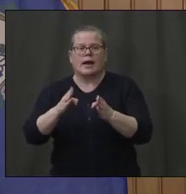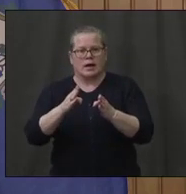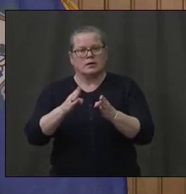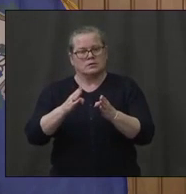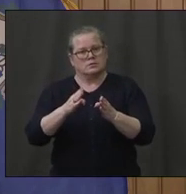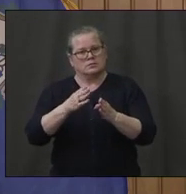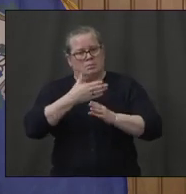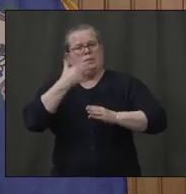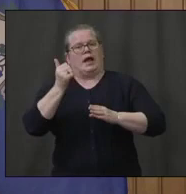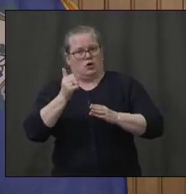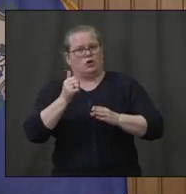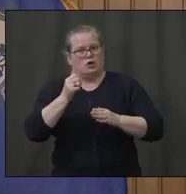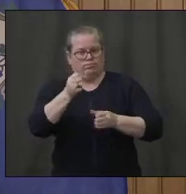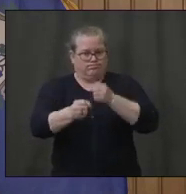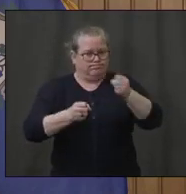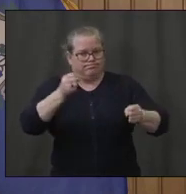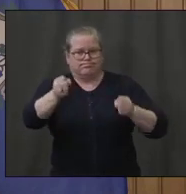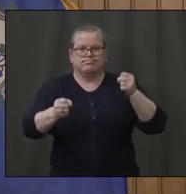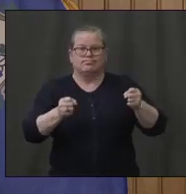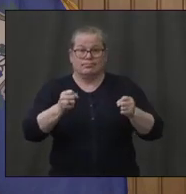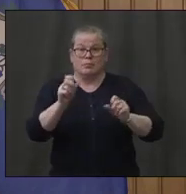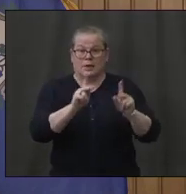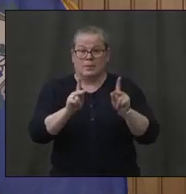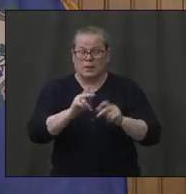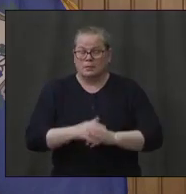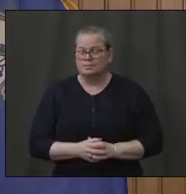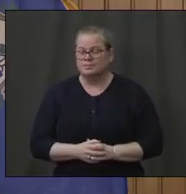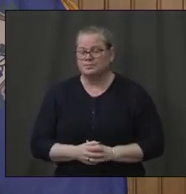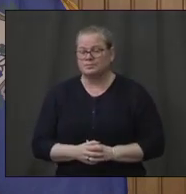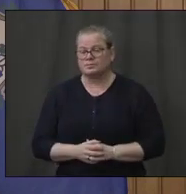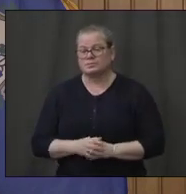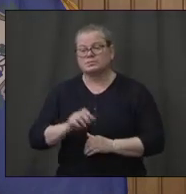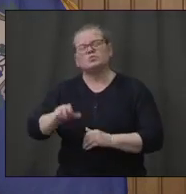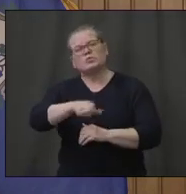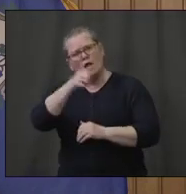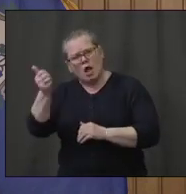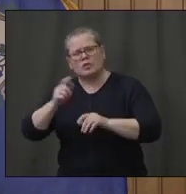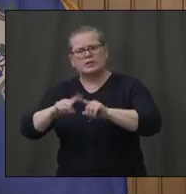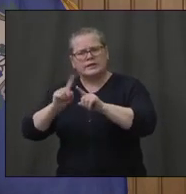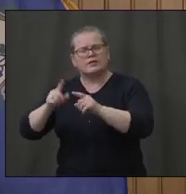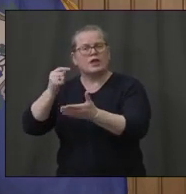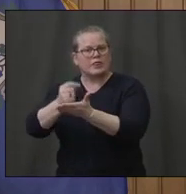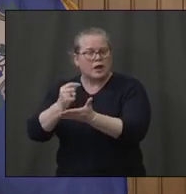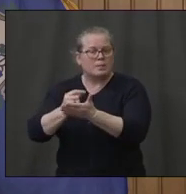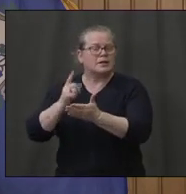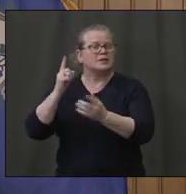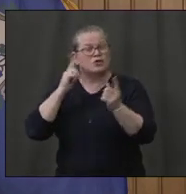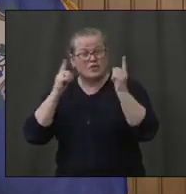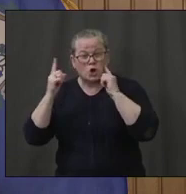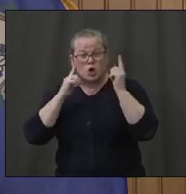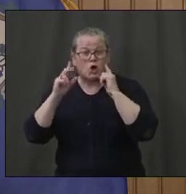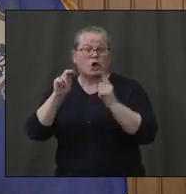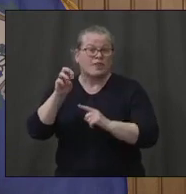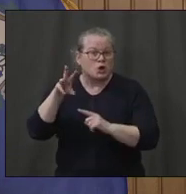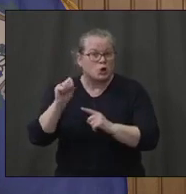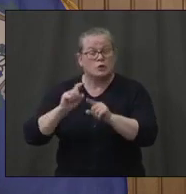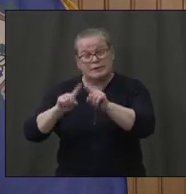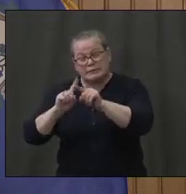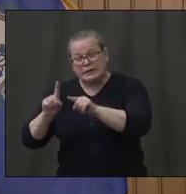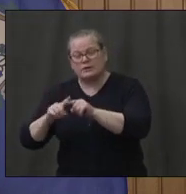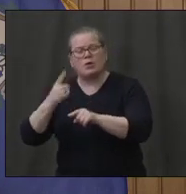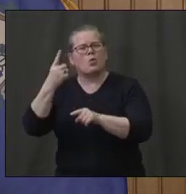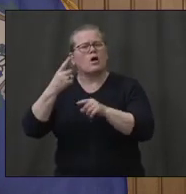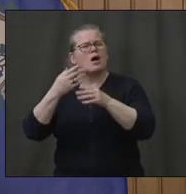Other new therapies that we're looking at, the hospitals are looking at, you've heard a lot through the media probably,